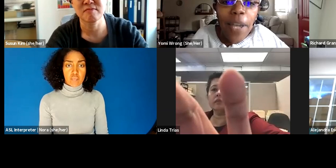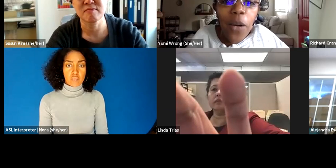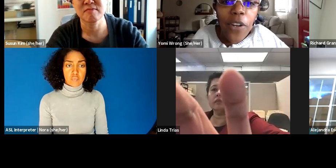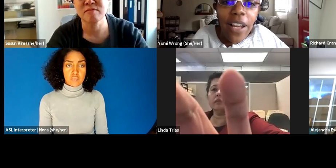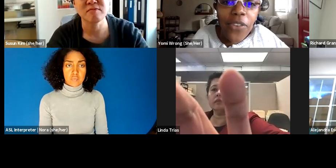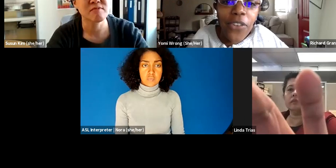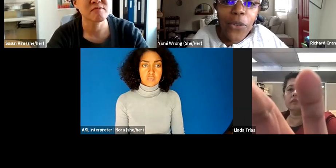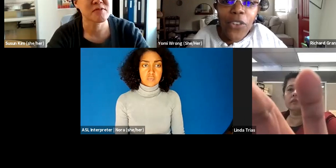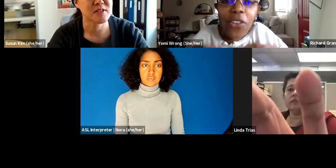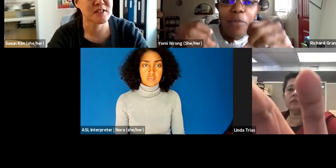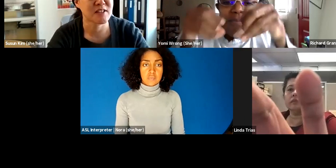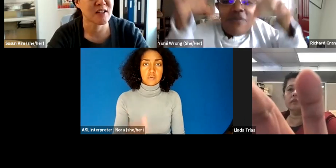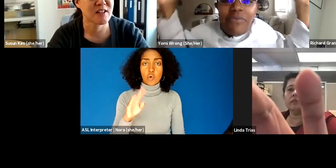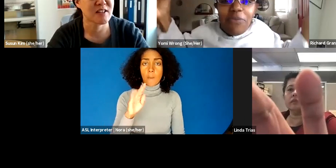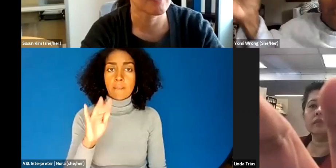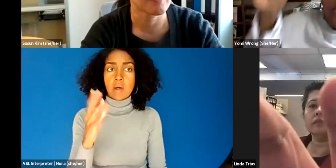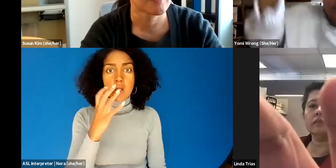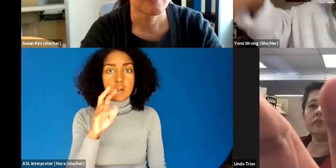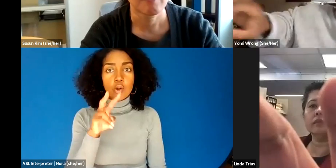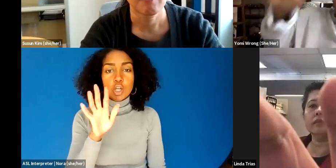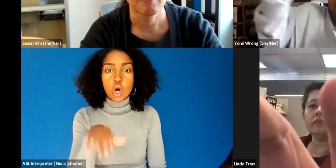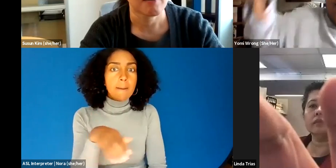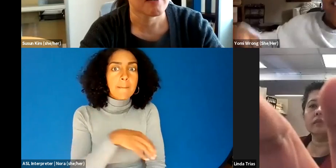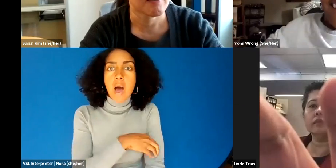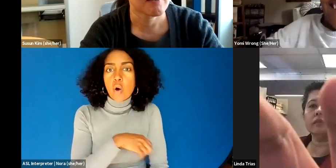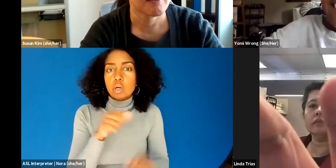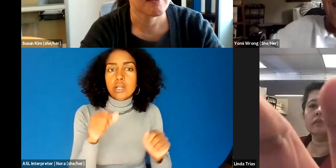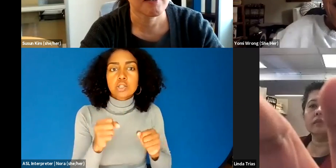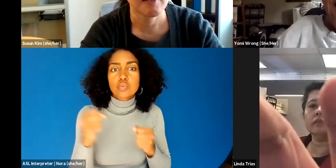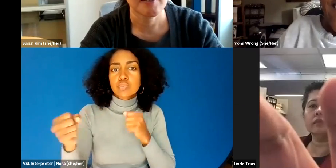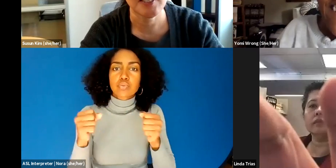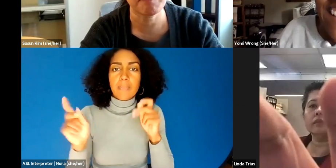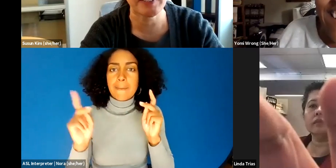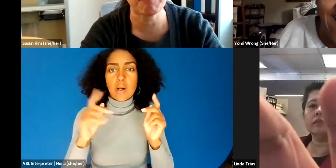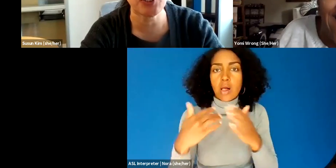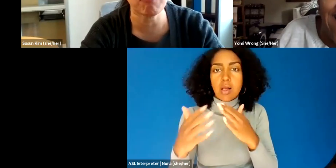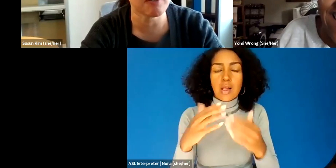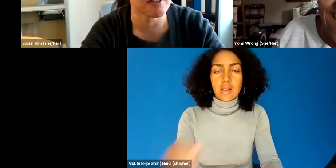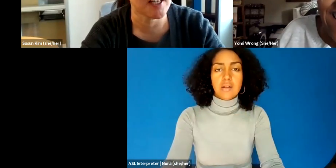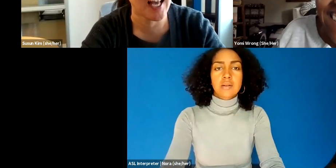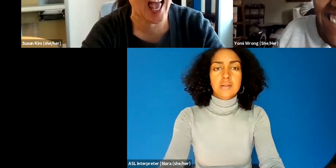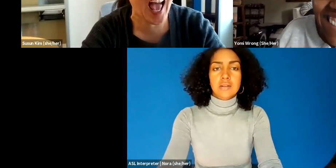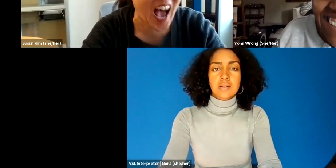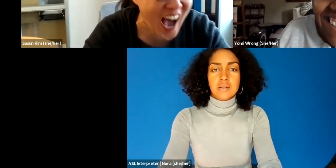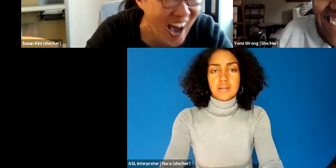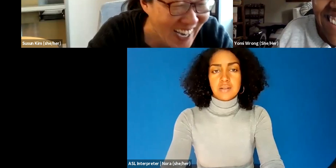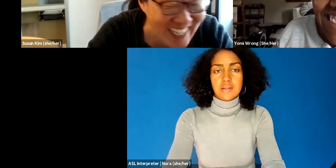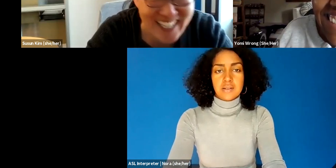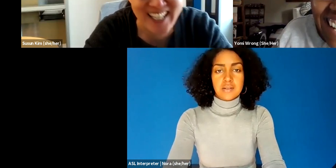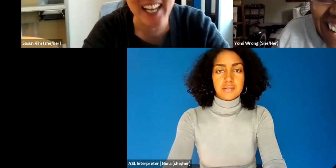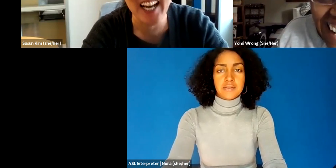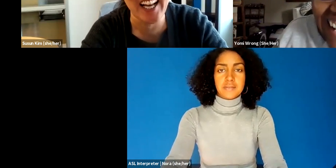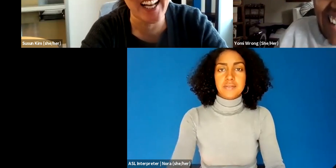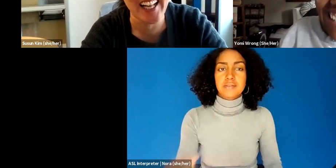Look at that power you have, Sassoon, to just put people wherever, wherever you want. It's making me nervous.